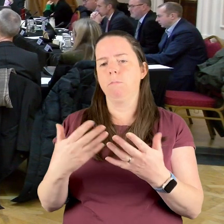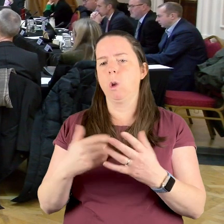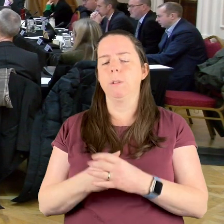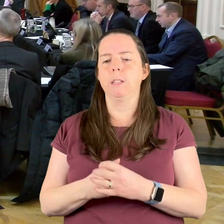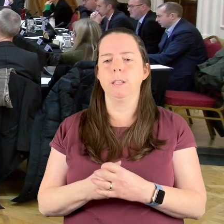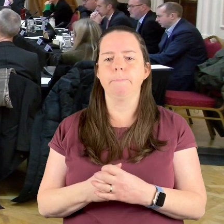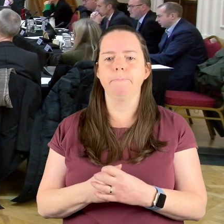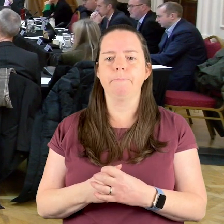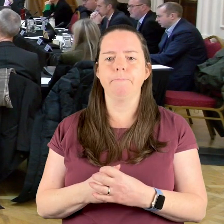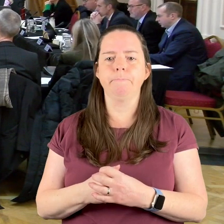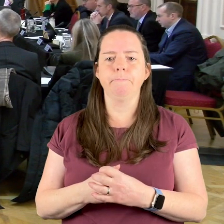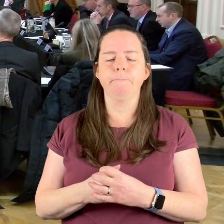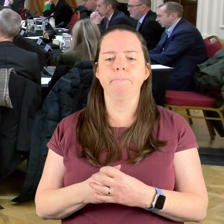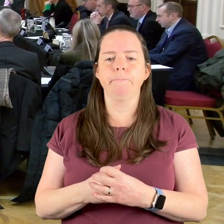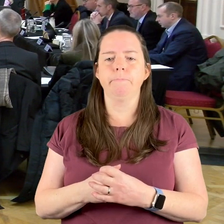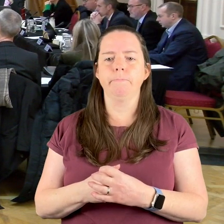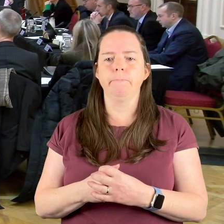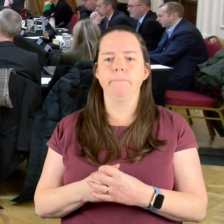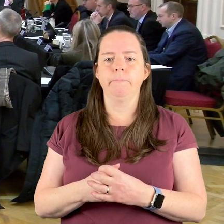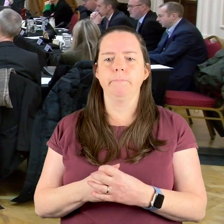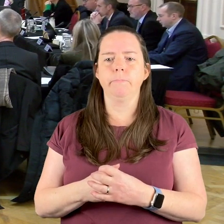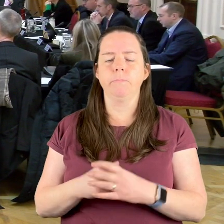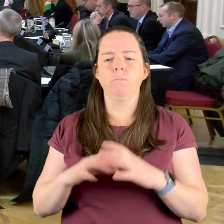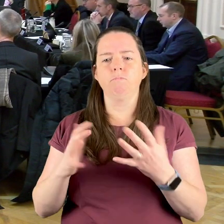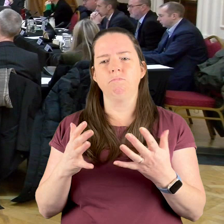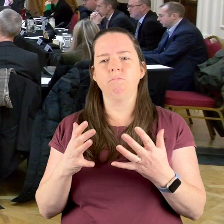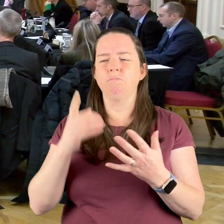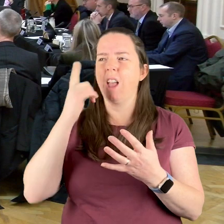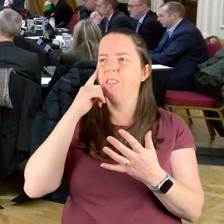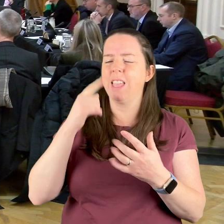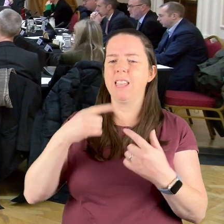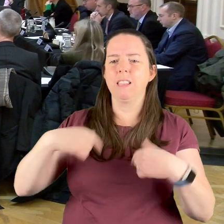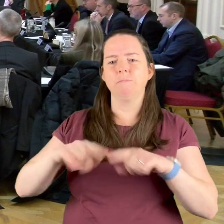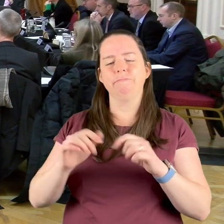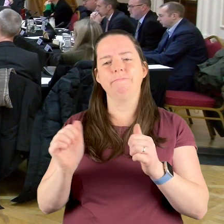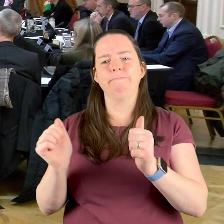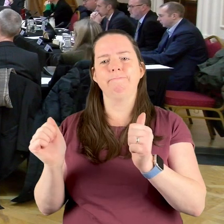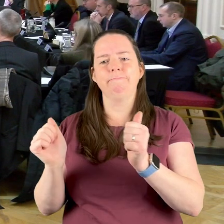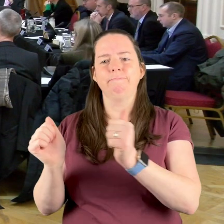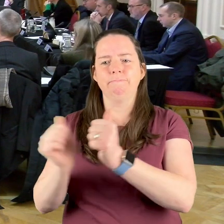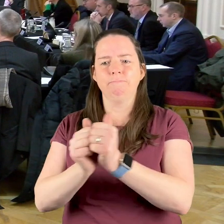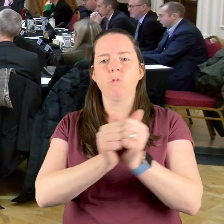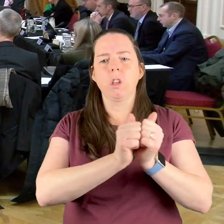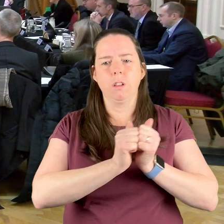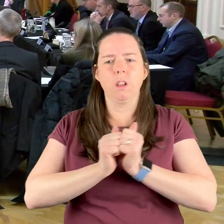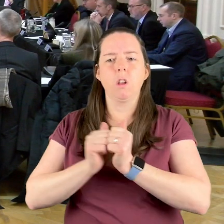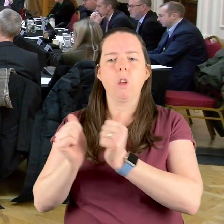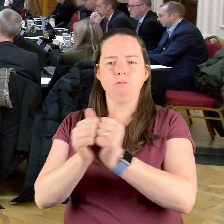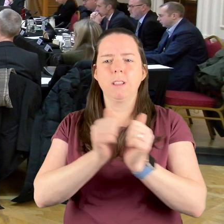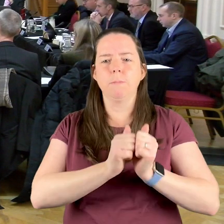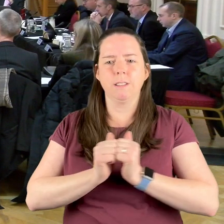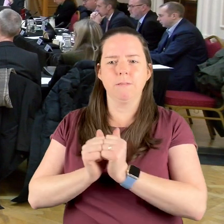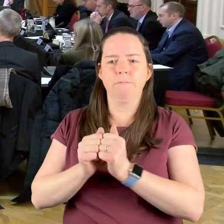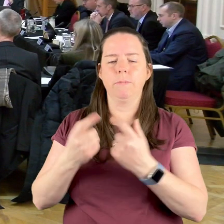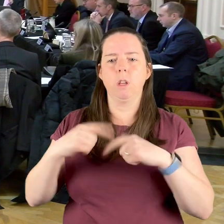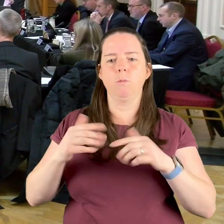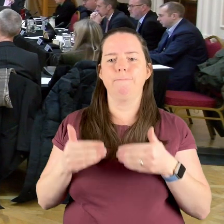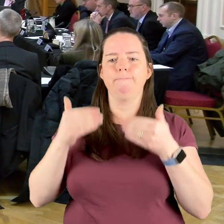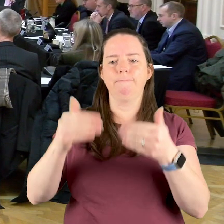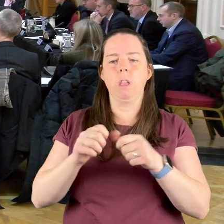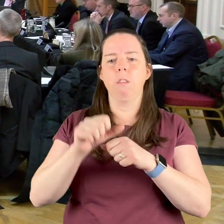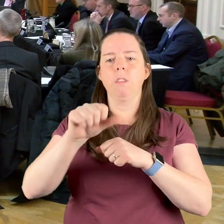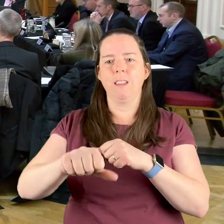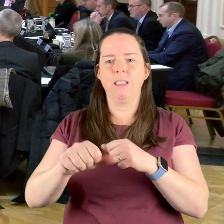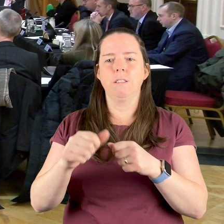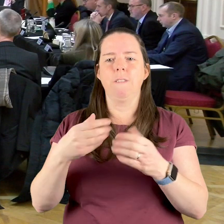care across England at this point in time across the country. So I think there's a consensus